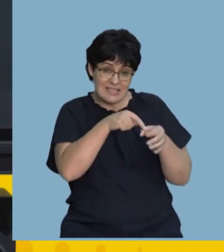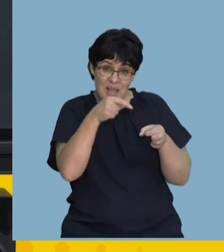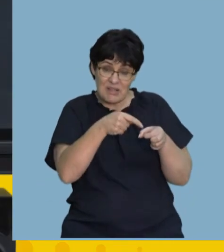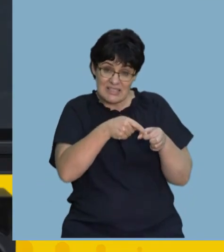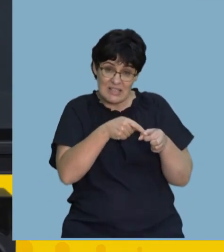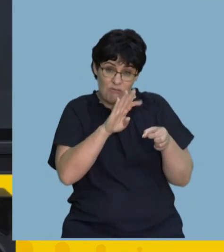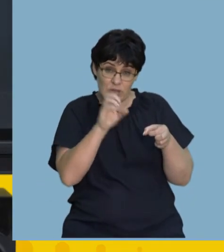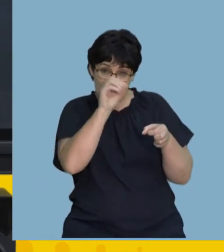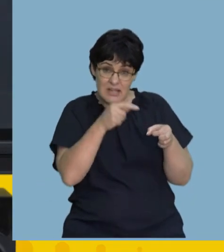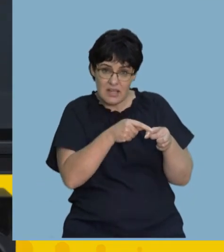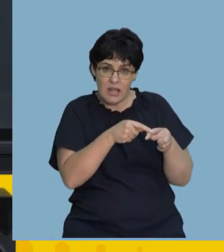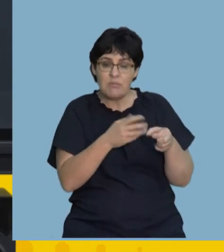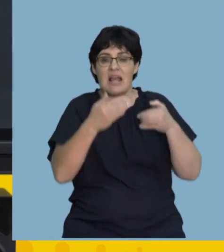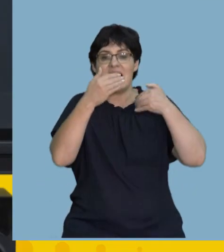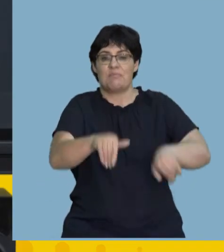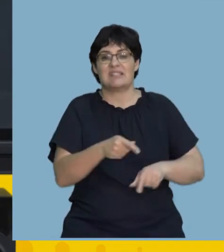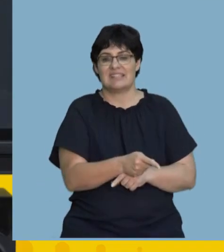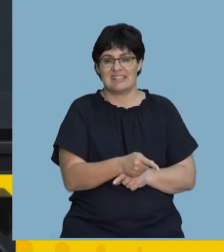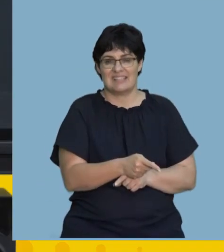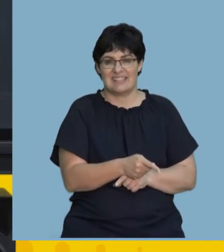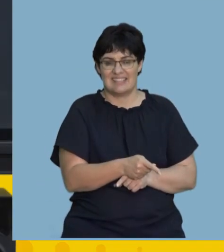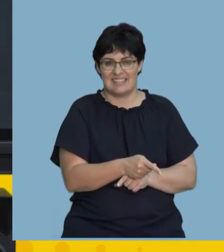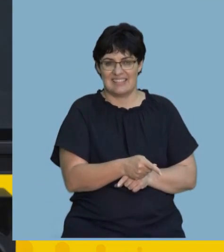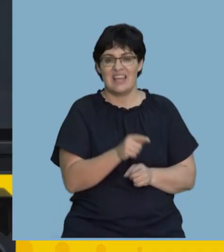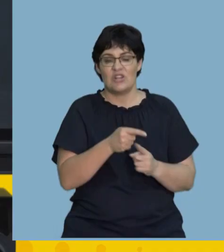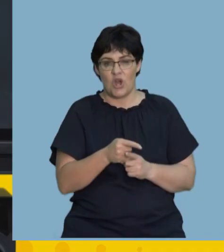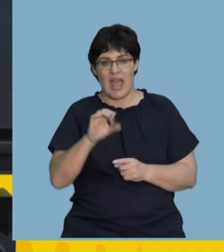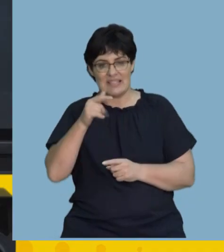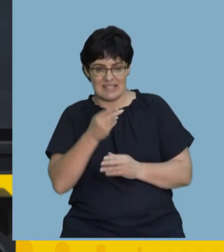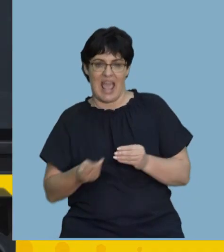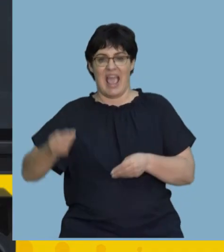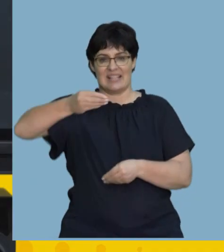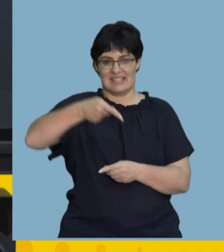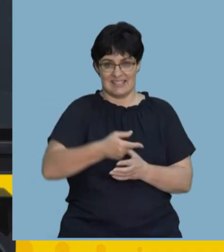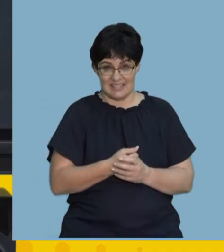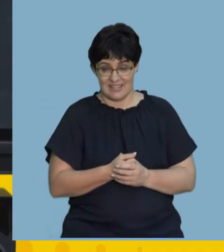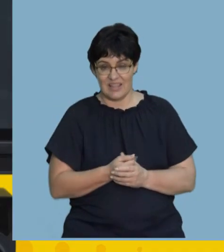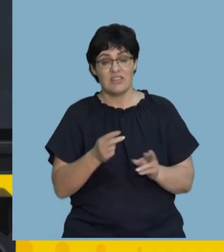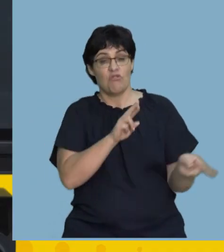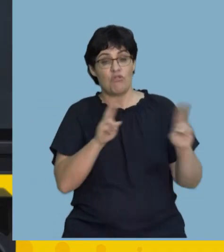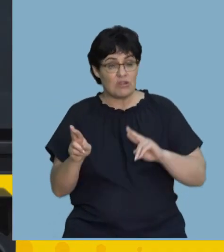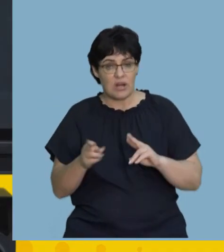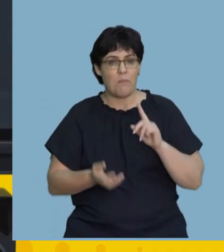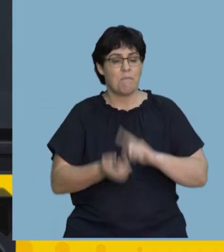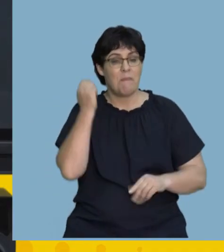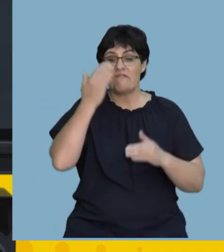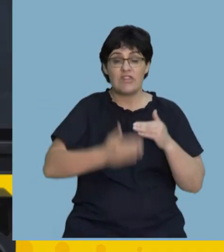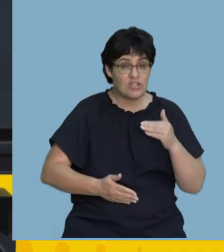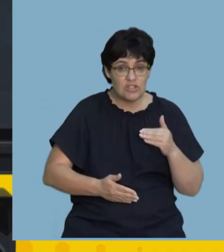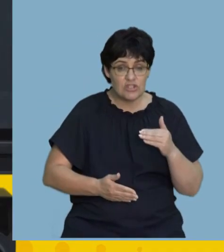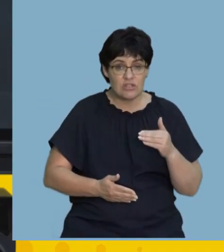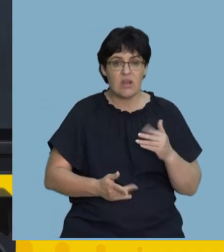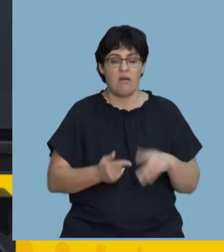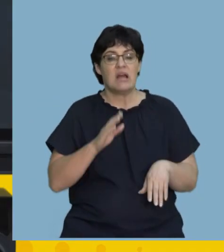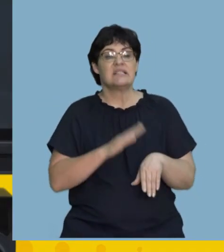is actually the limiting reagent, while the acid is in excess. So this reaction will only reach completion at a time